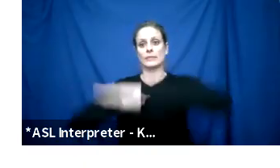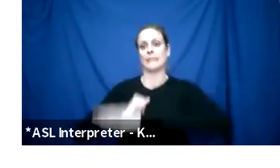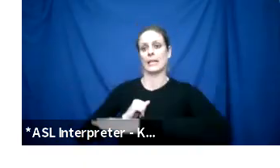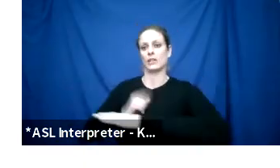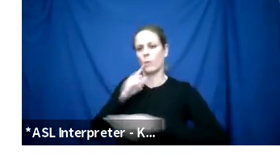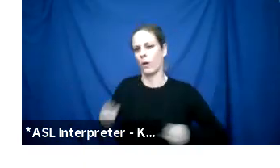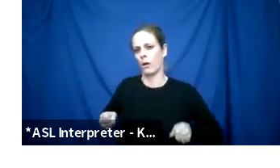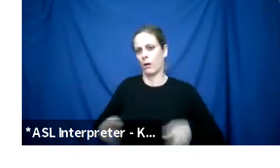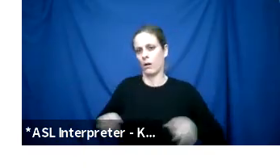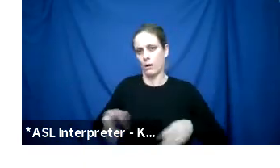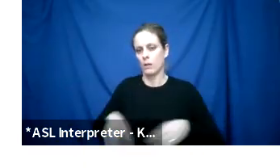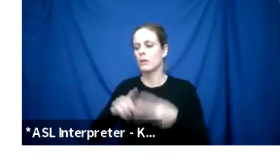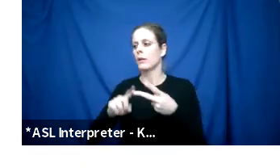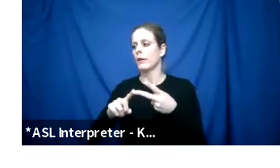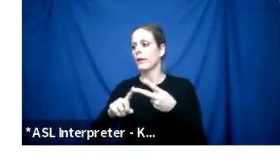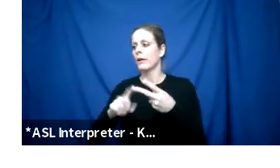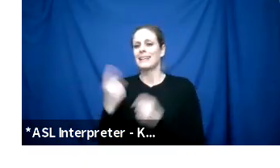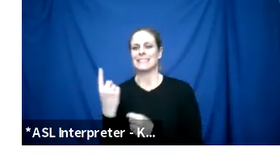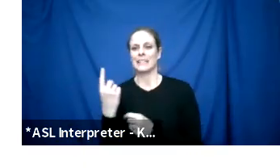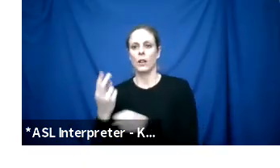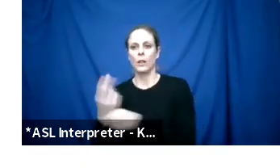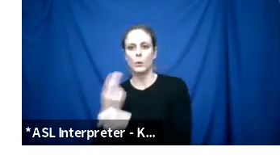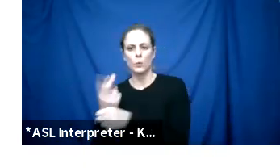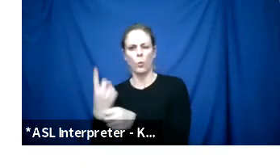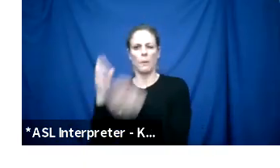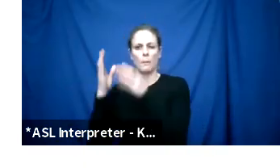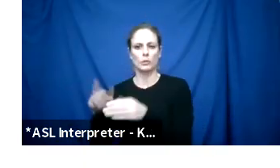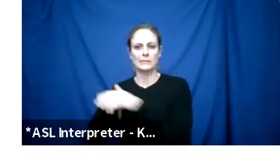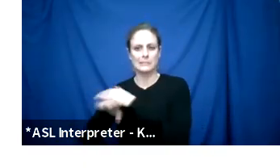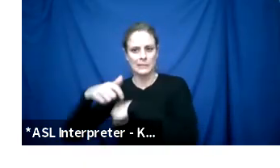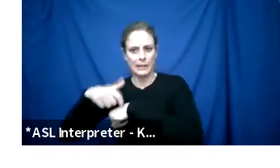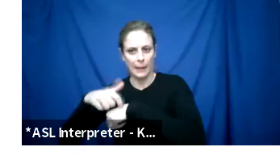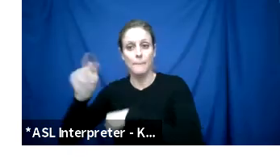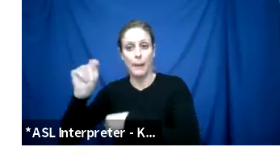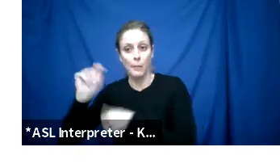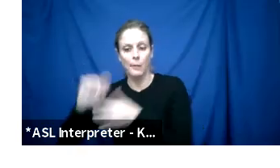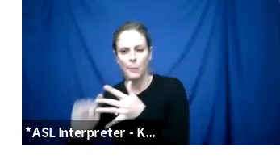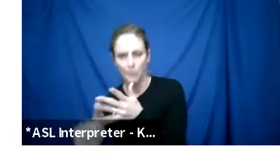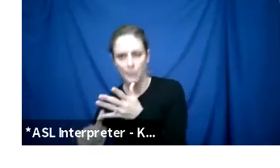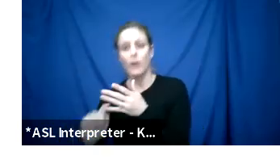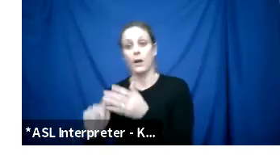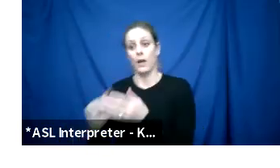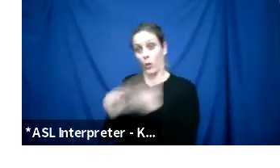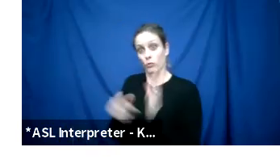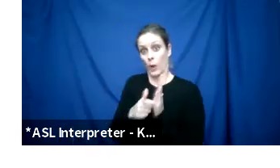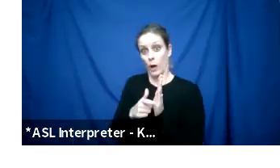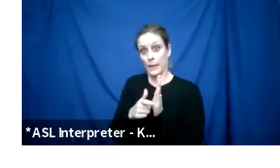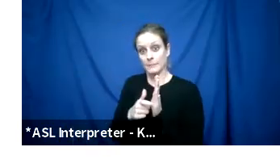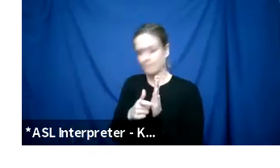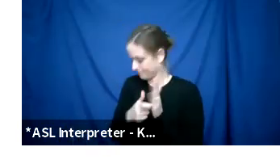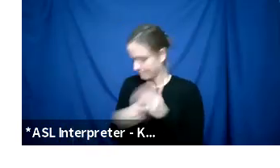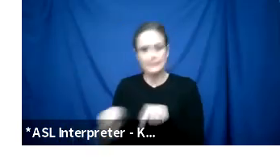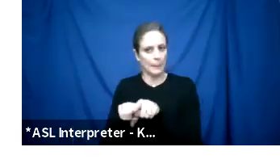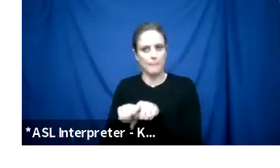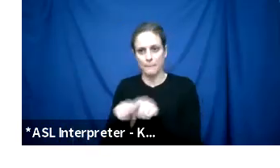rooms, dressing rooms that regularly come up, the requirement for these are no different than it would